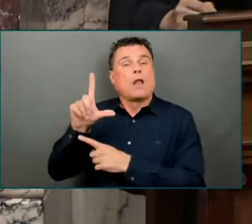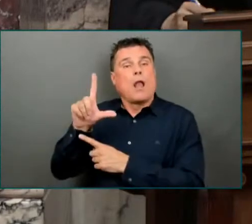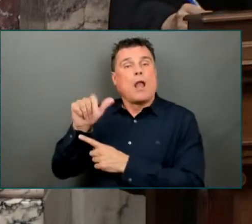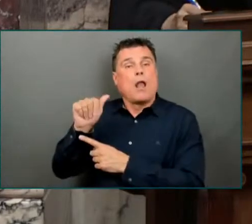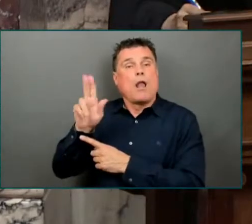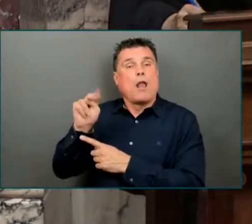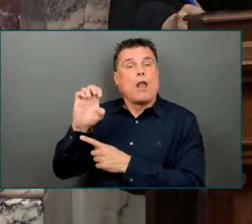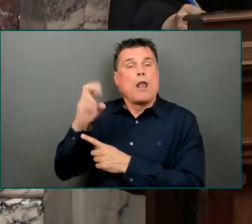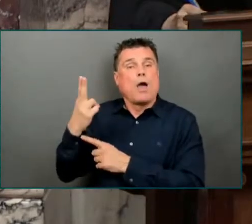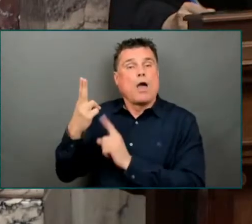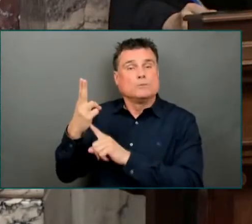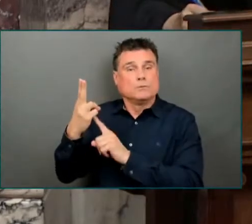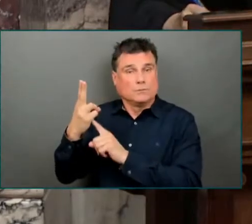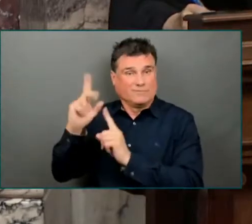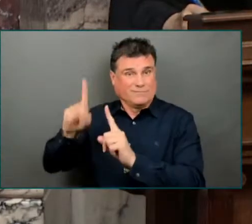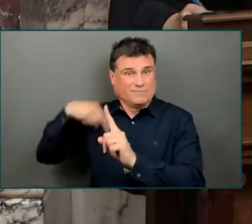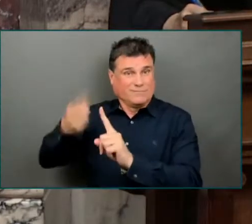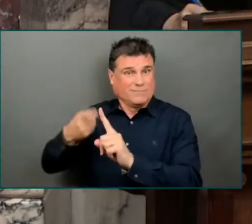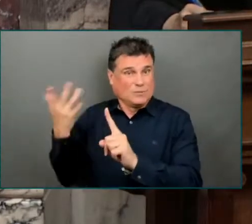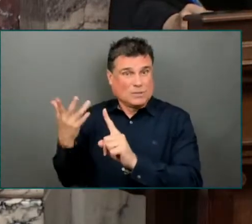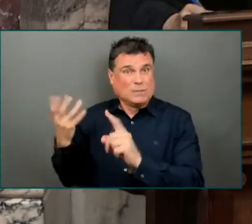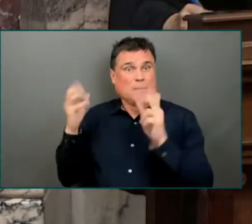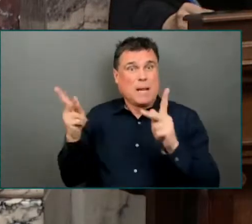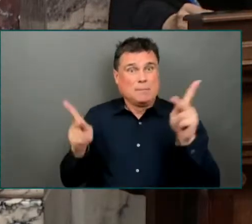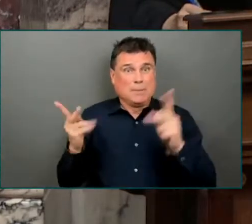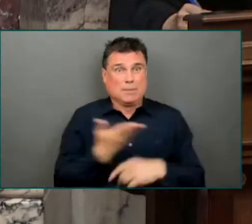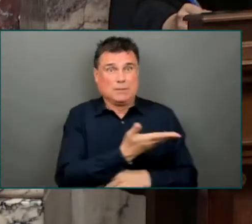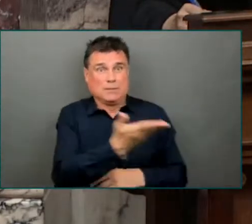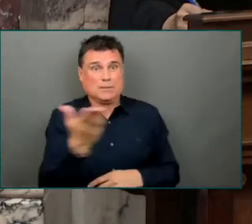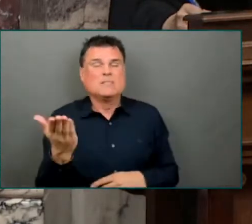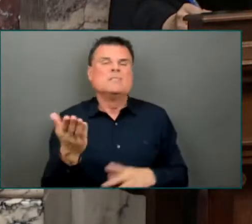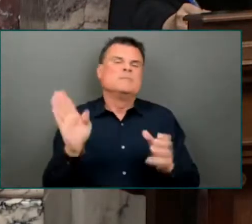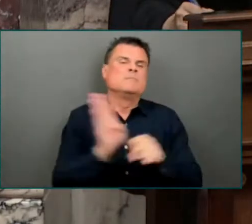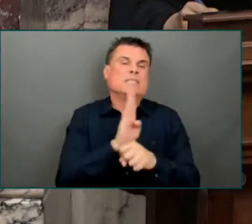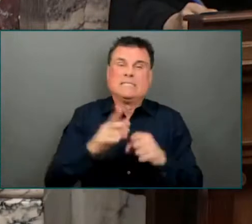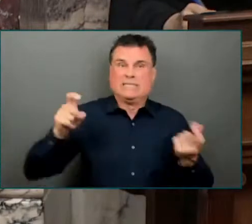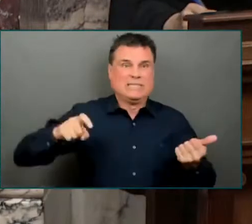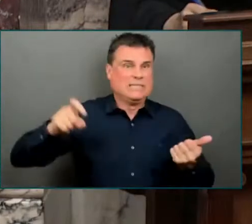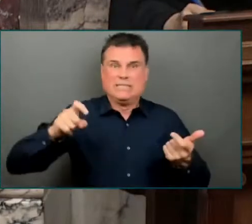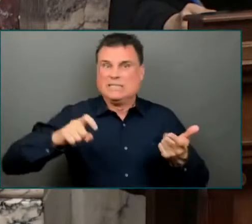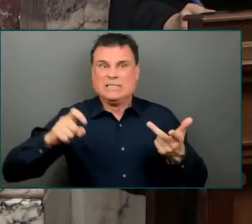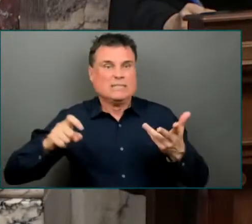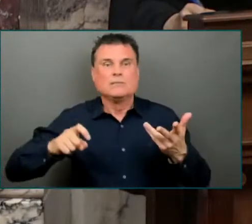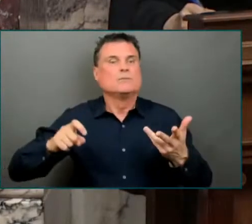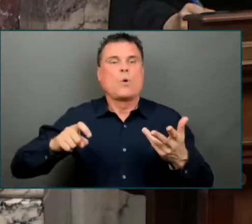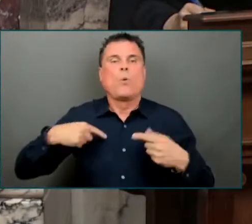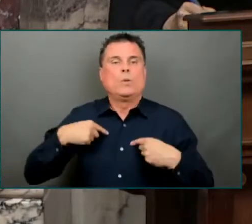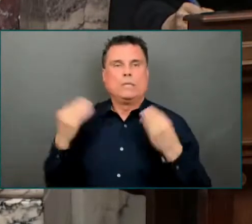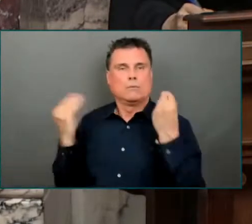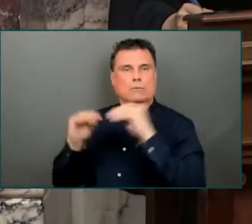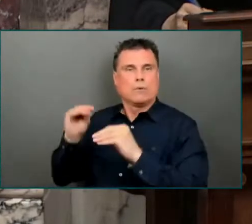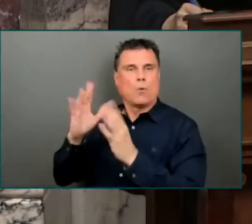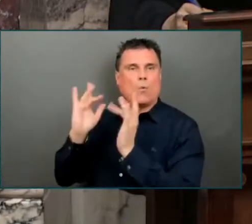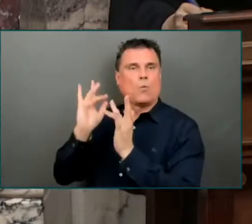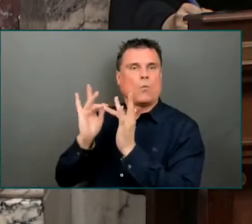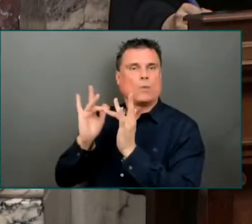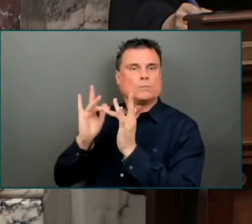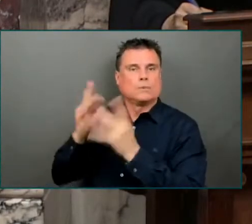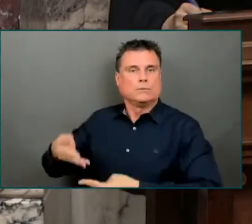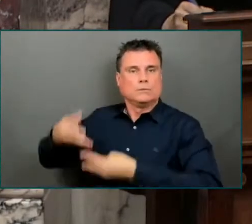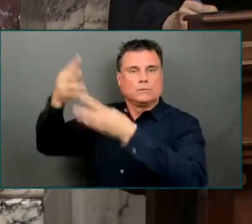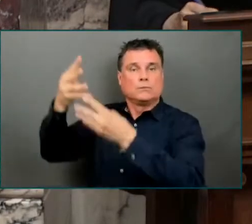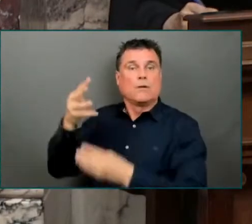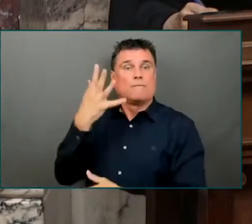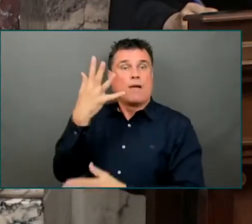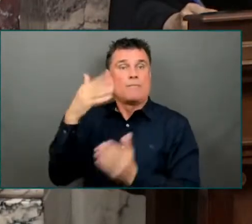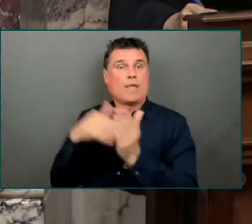reaching local, regional, and global markets. Since July 2017, we have launched high-speed internet projects